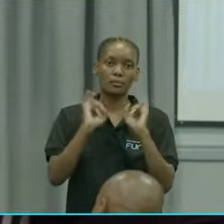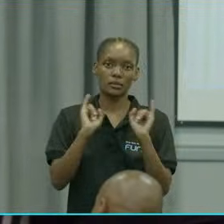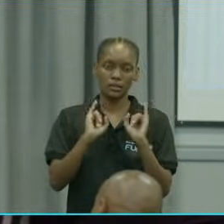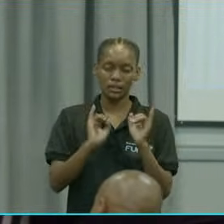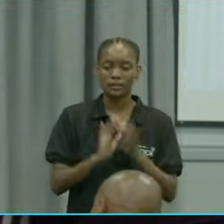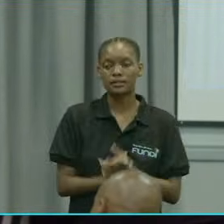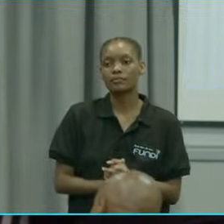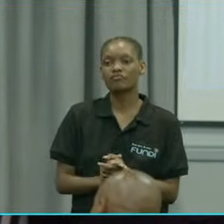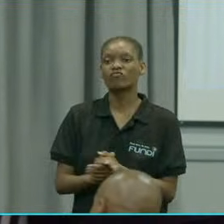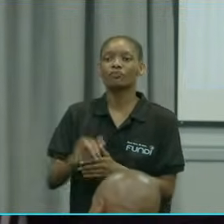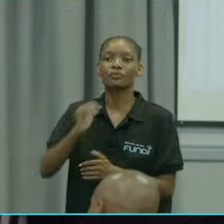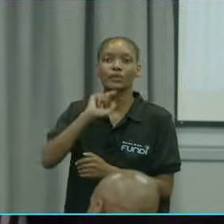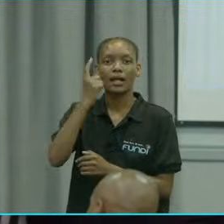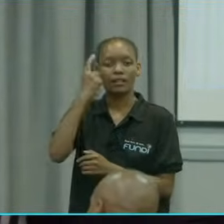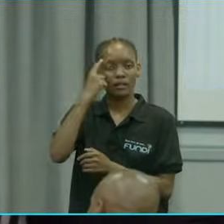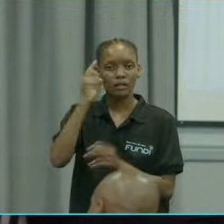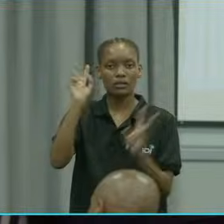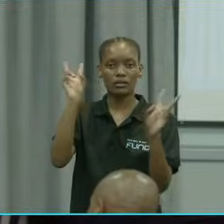around